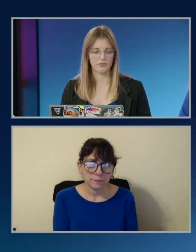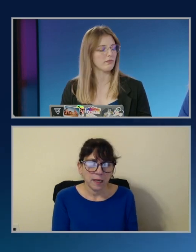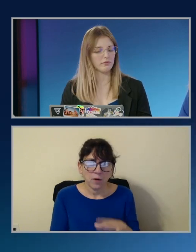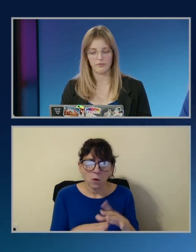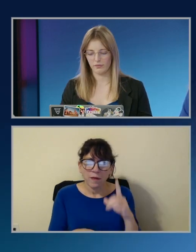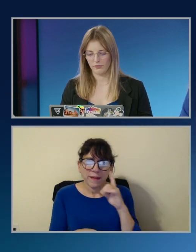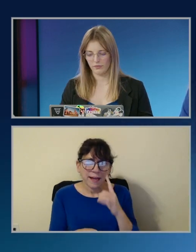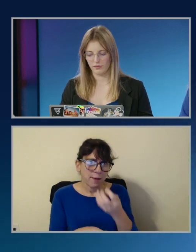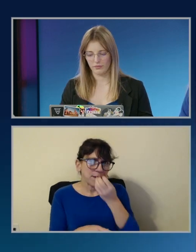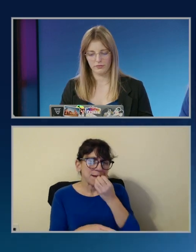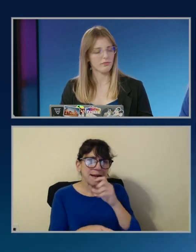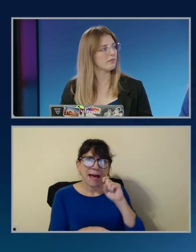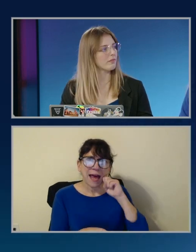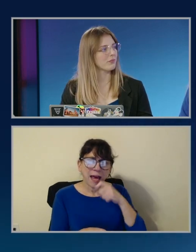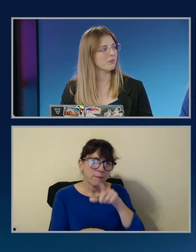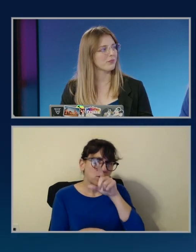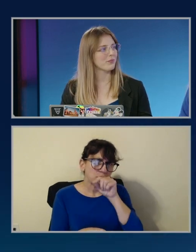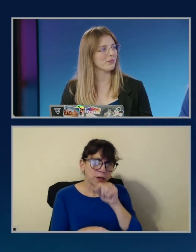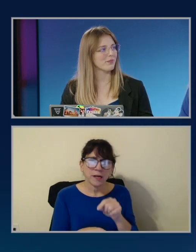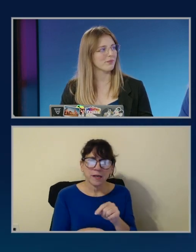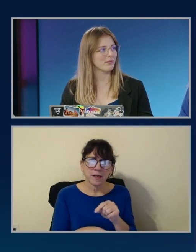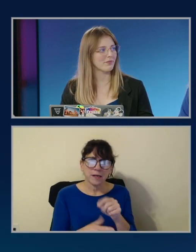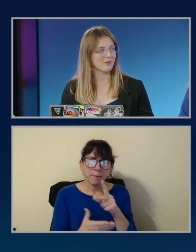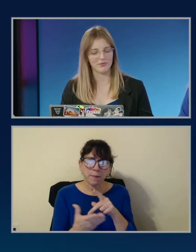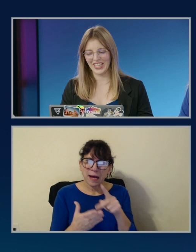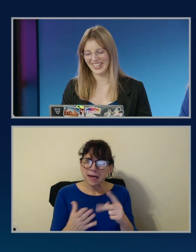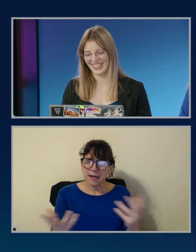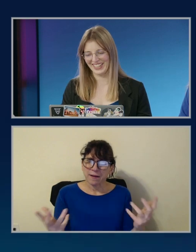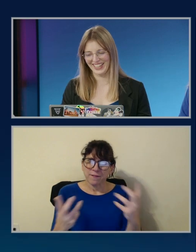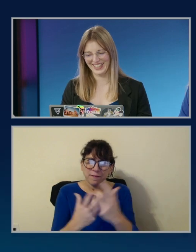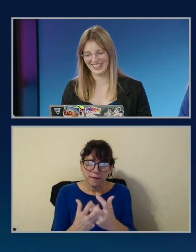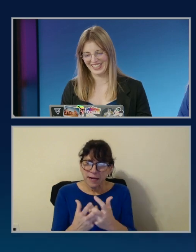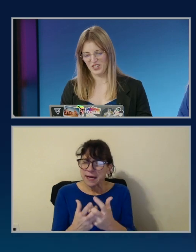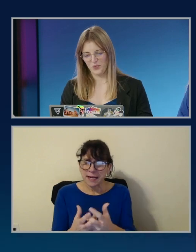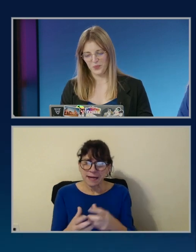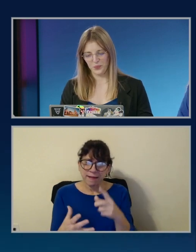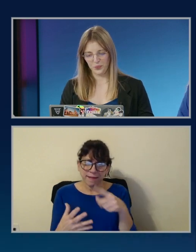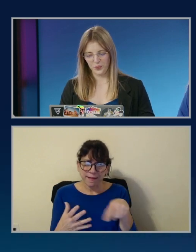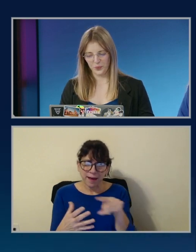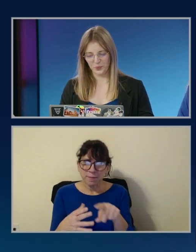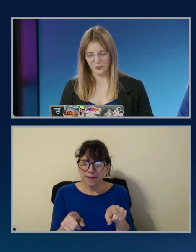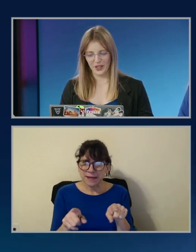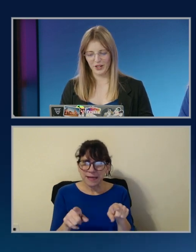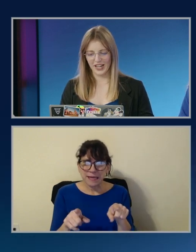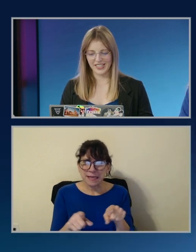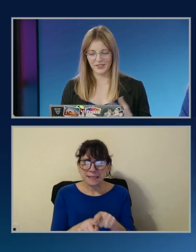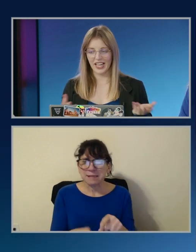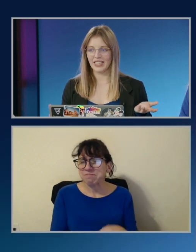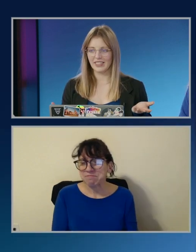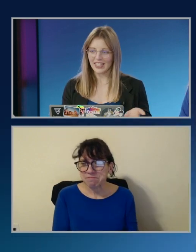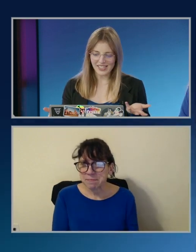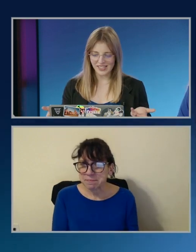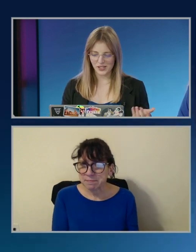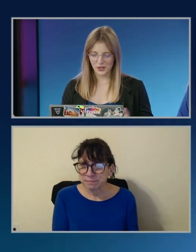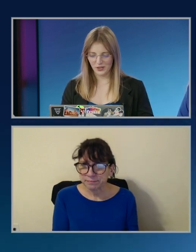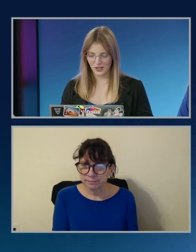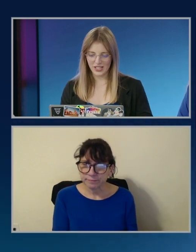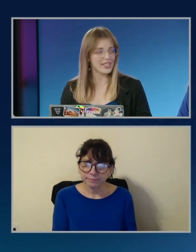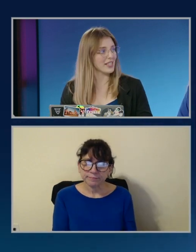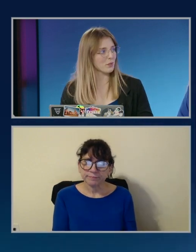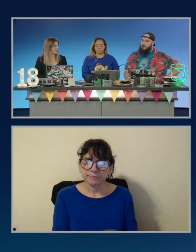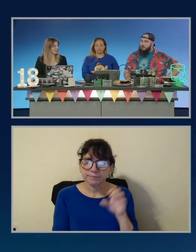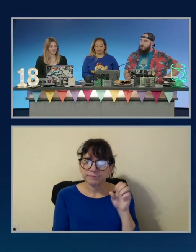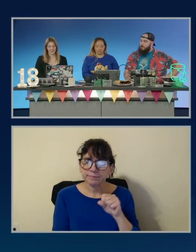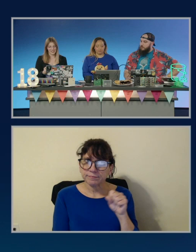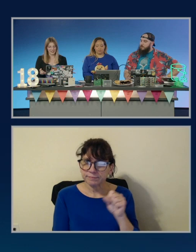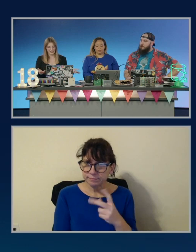apple chicken pie because I think like combining apples and chicken in the same crust. I don't know. I'm still torn on that. Okay. All right, and yeah, this is. You can